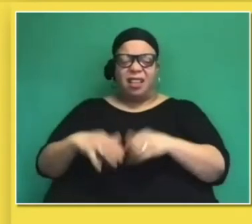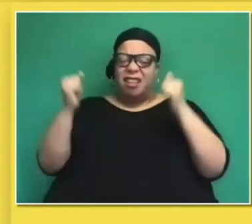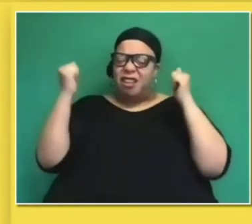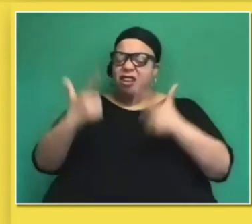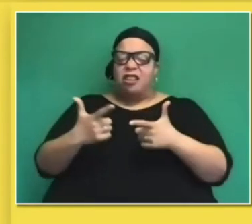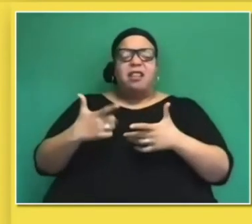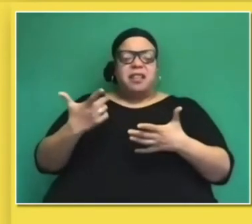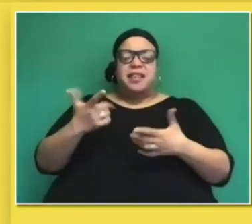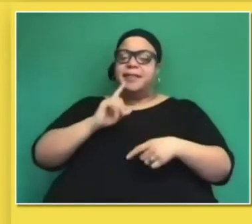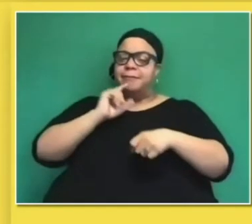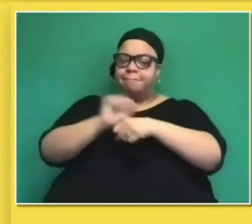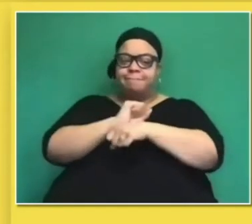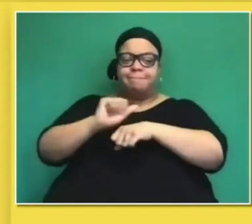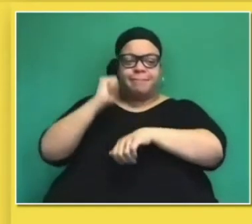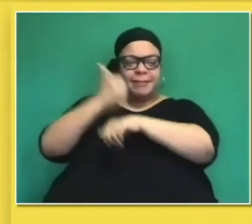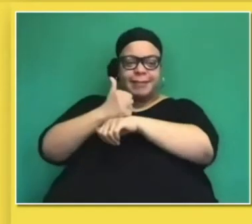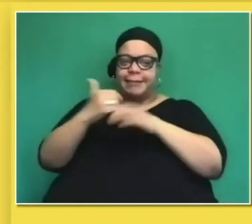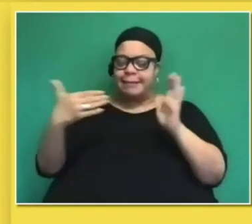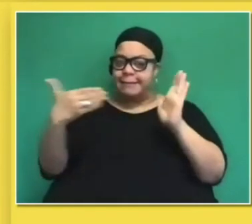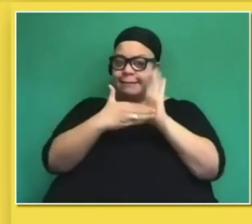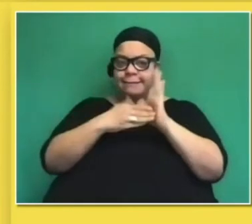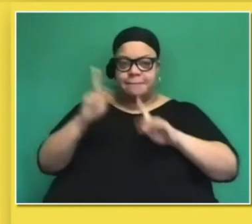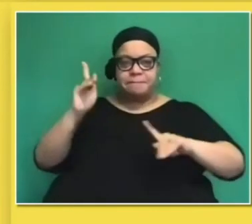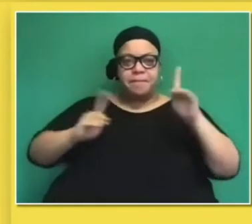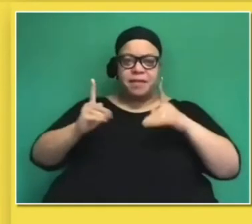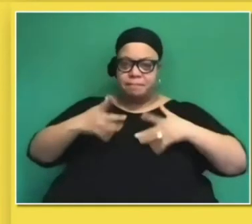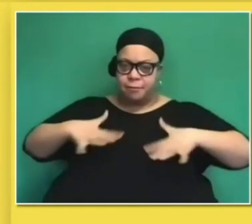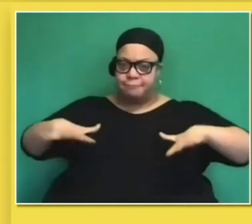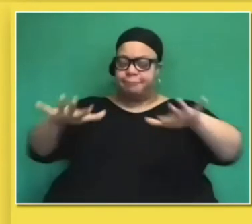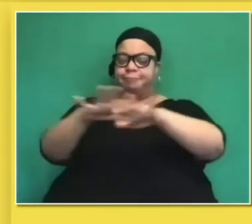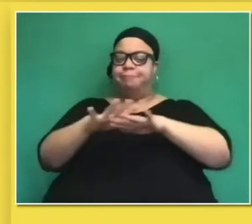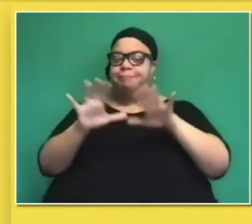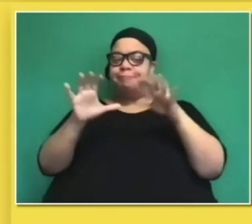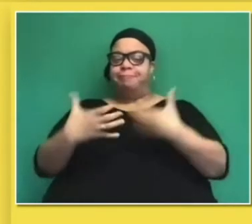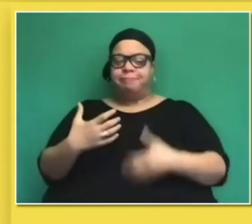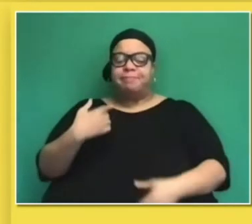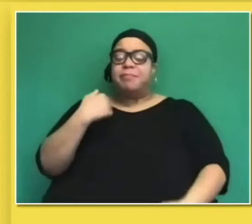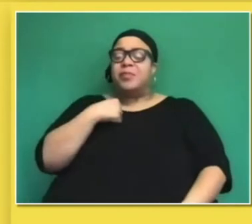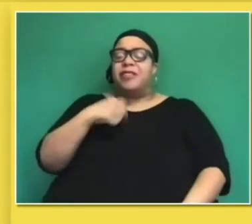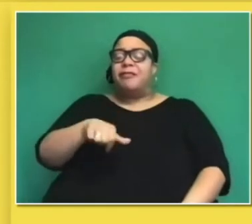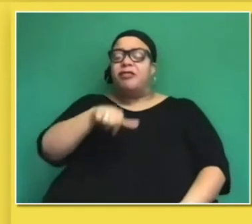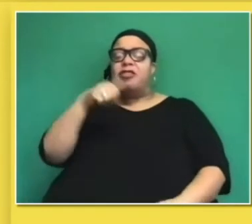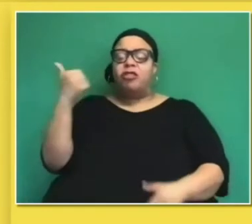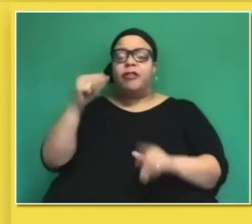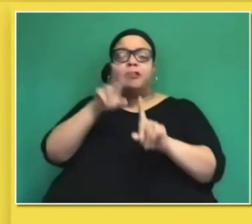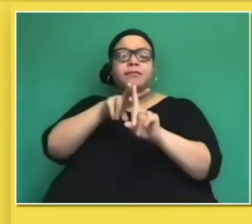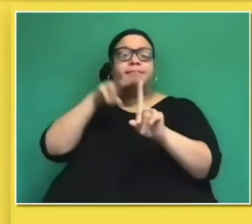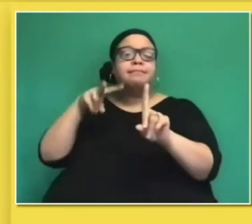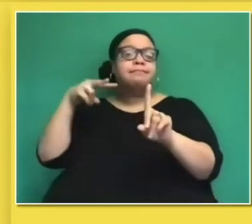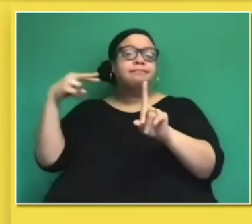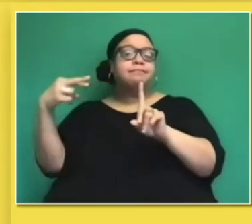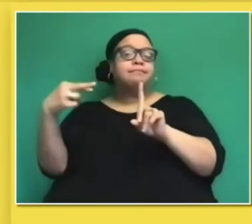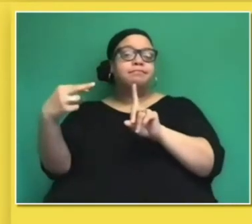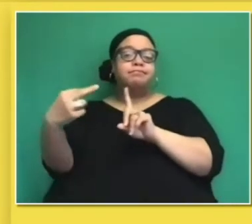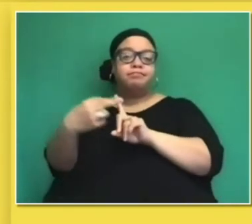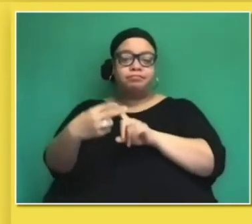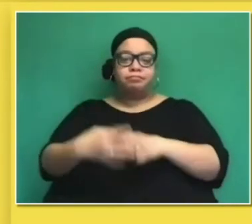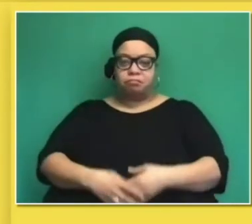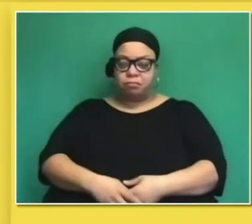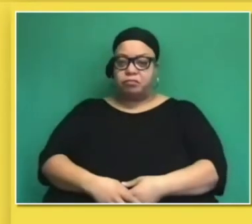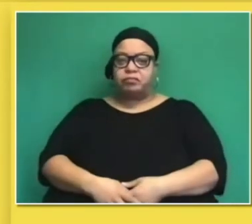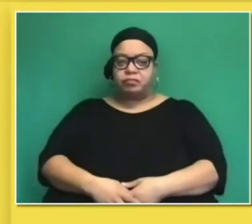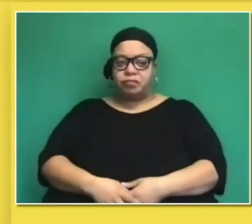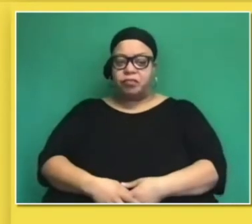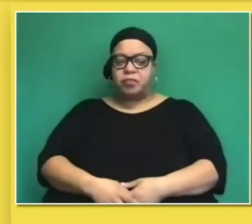and he said, but there's another view, there's another side. And then he concluded by saying, as monstrous as these